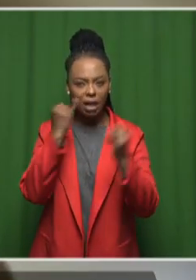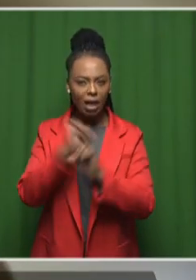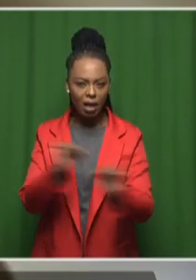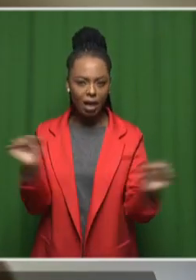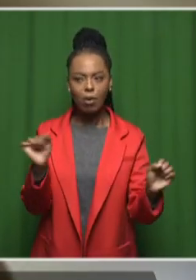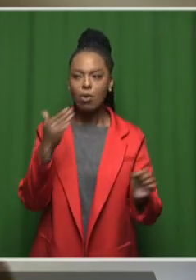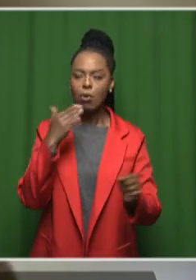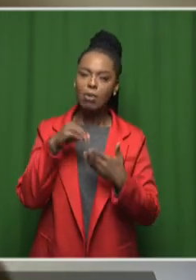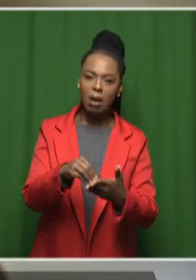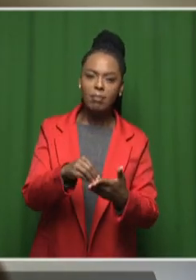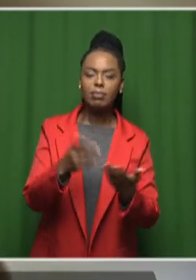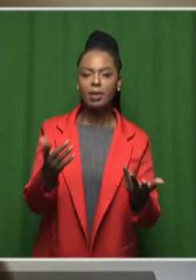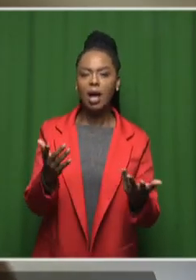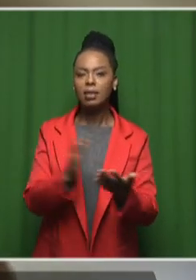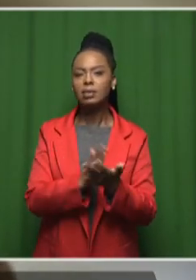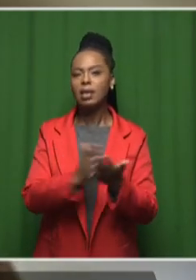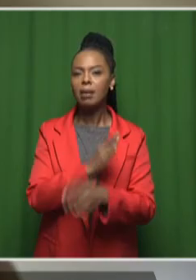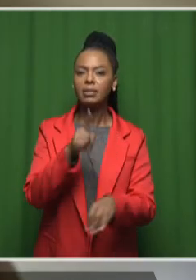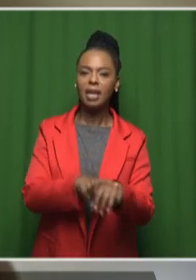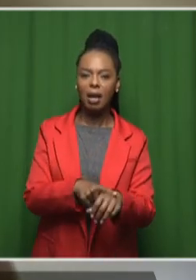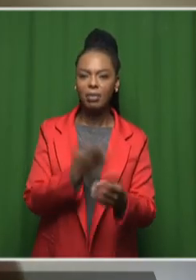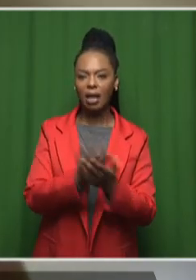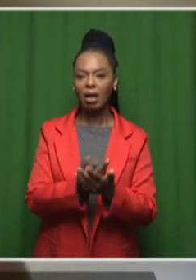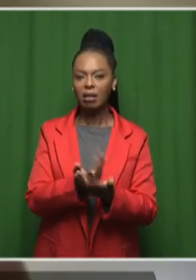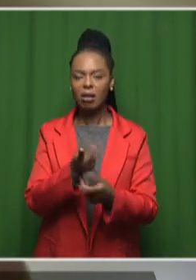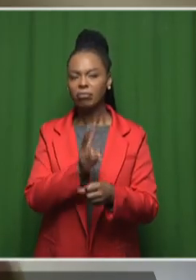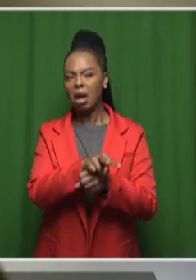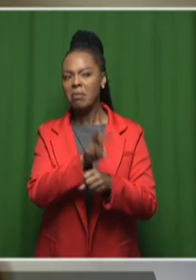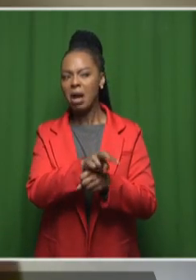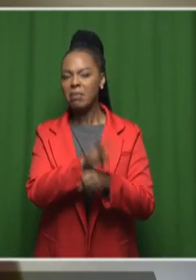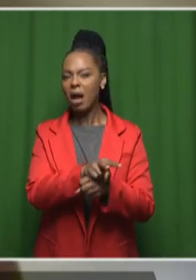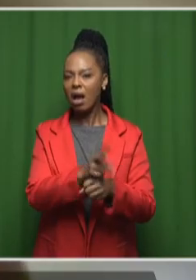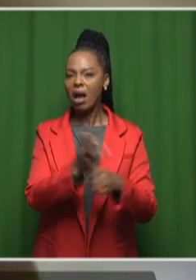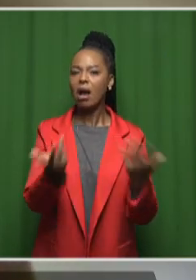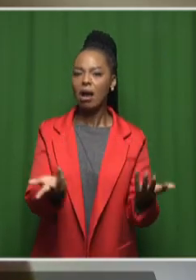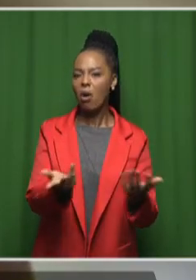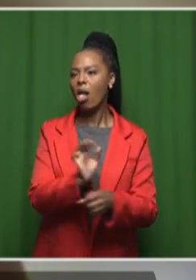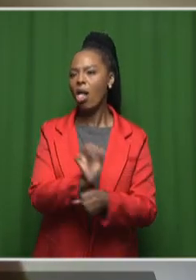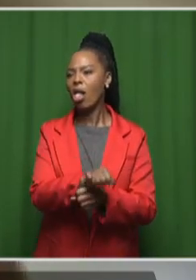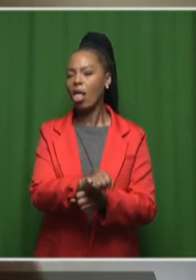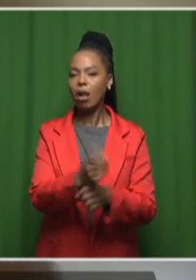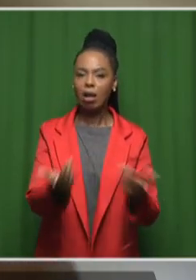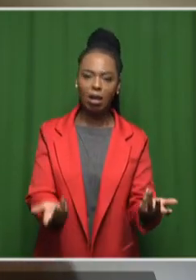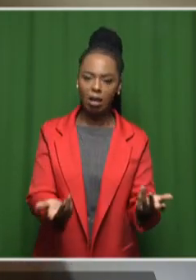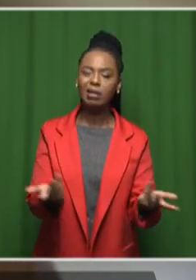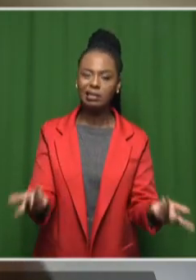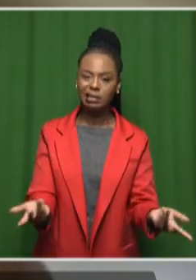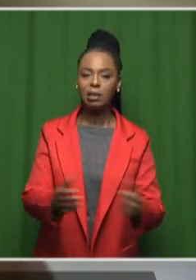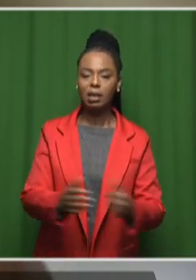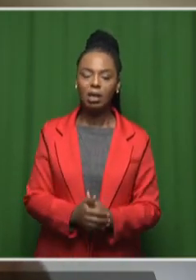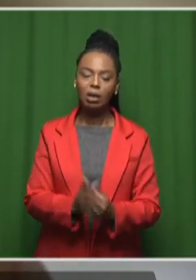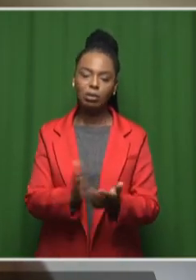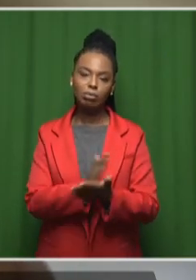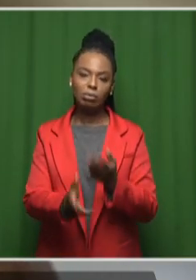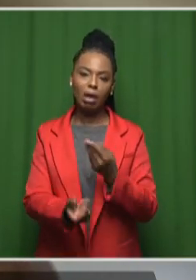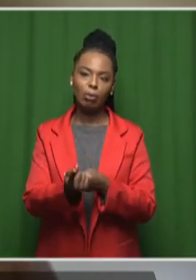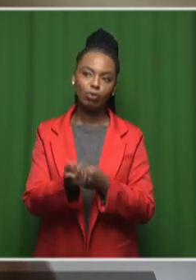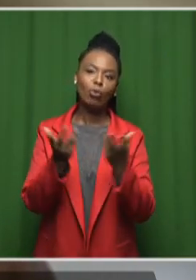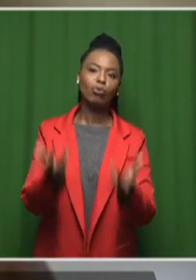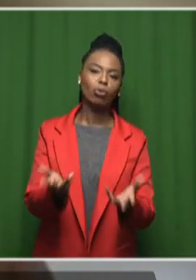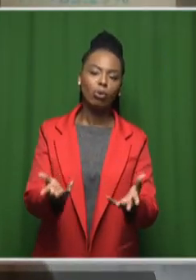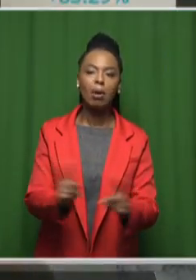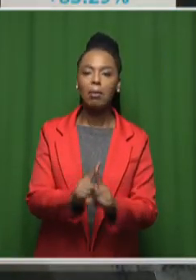oftentimes people can get overlooked because they think, or other people, I'm not sure who, think they don't have a lot to bring.